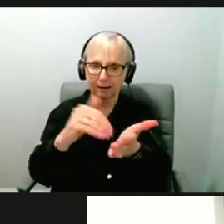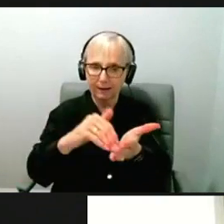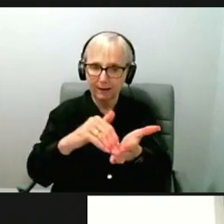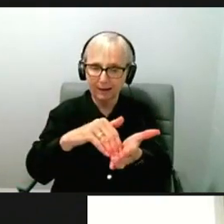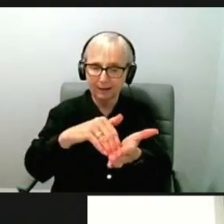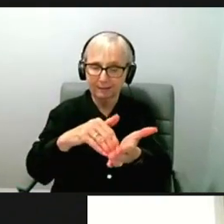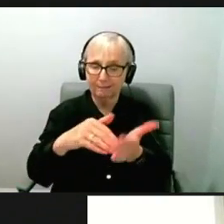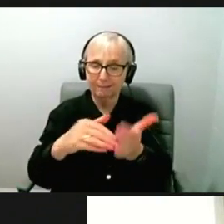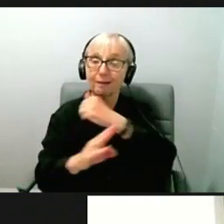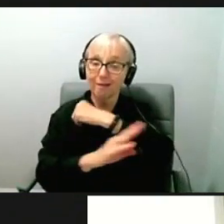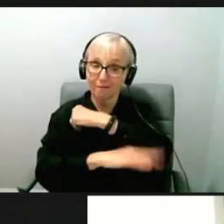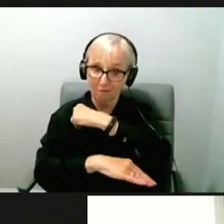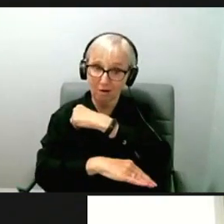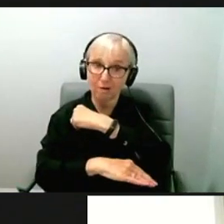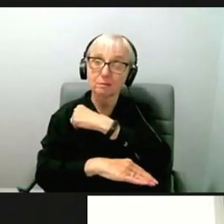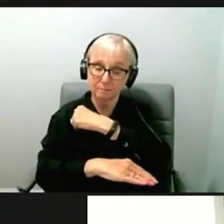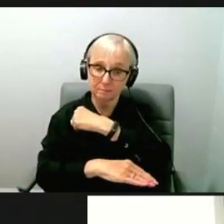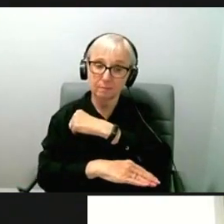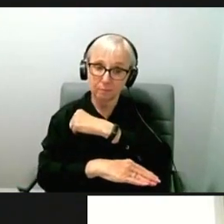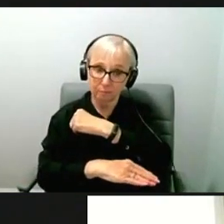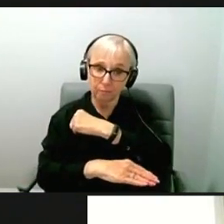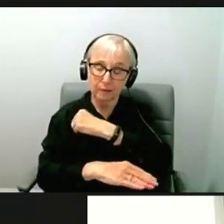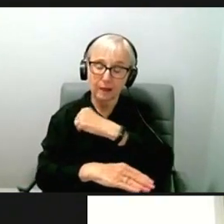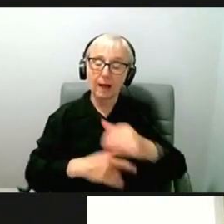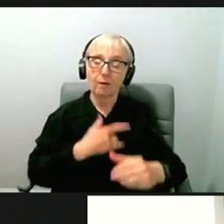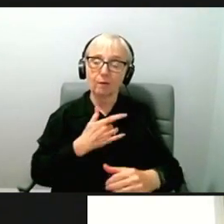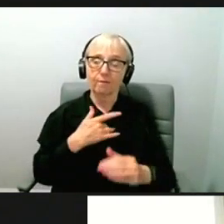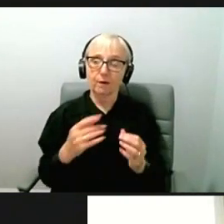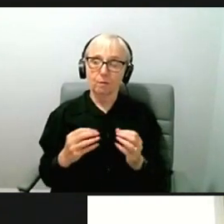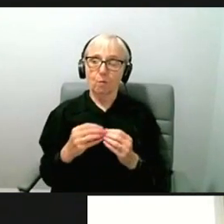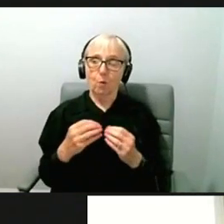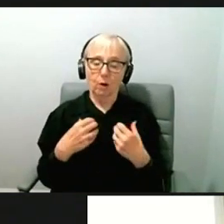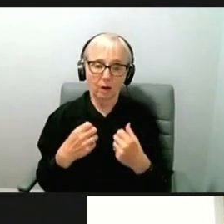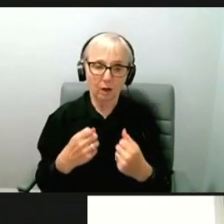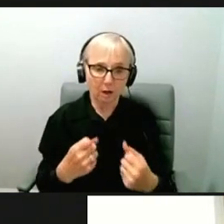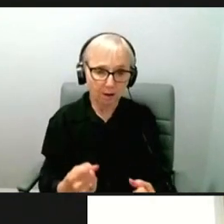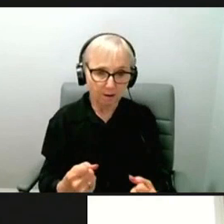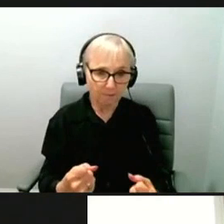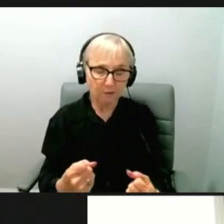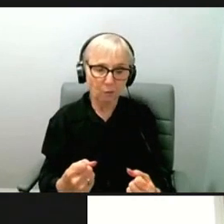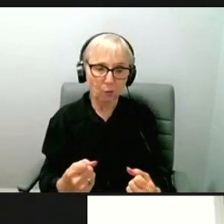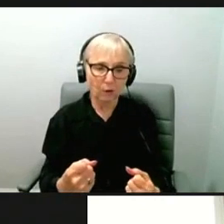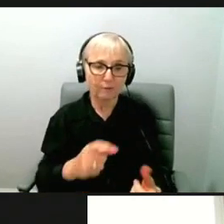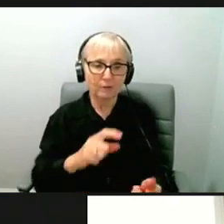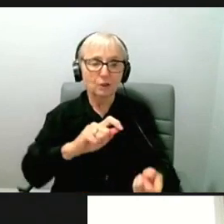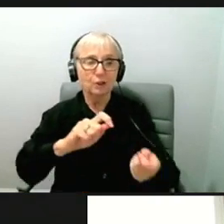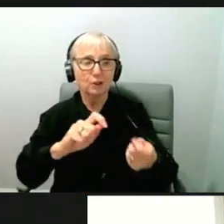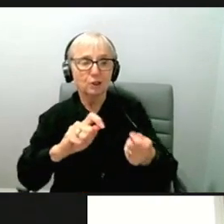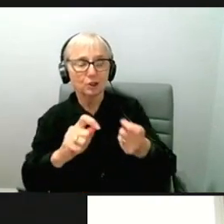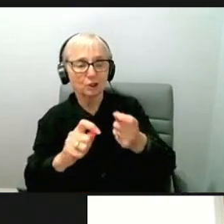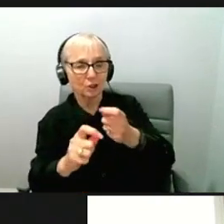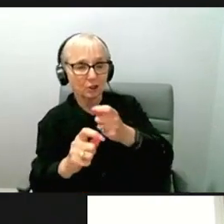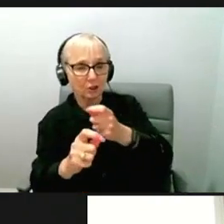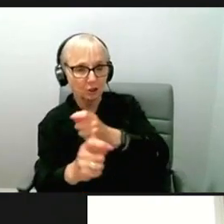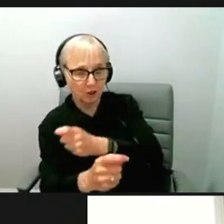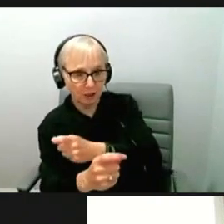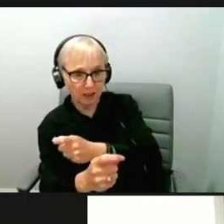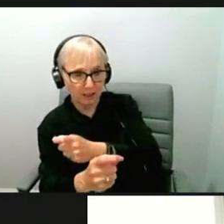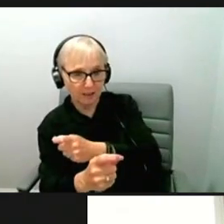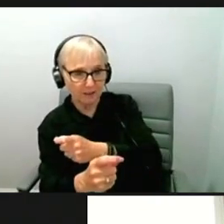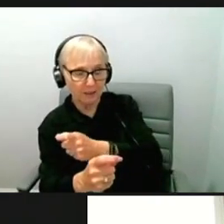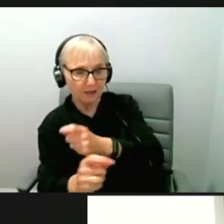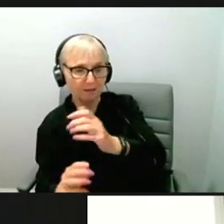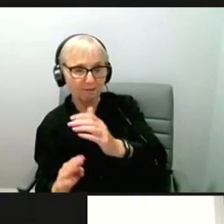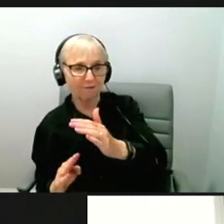fall. I think I'll feel more confident that we've moved into an endemic stage if the peaks